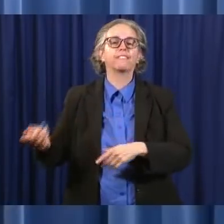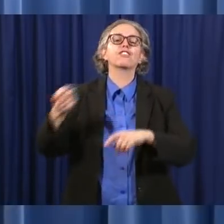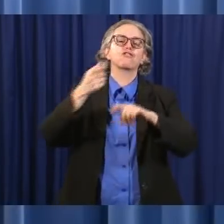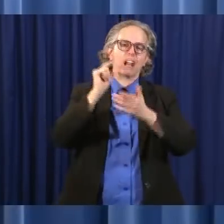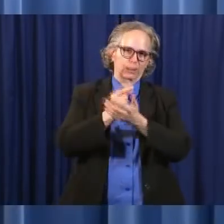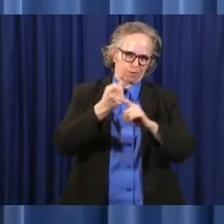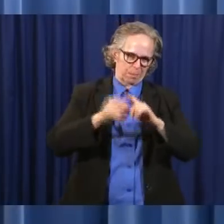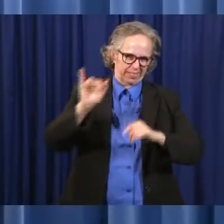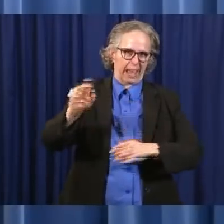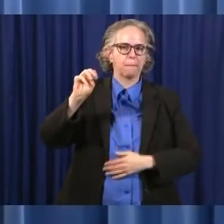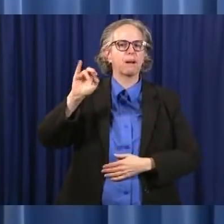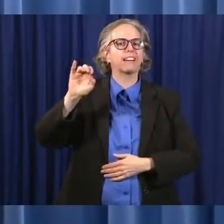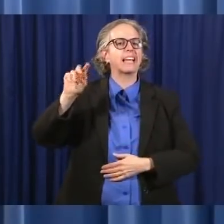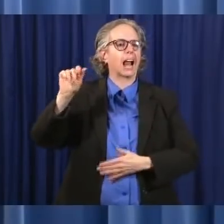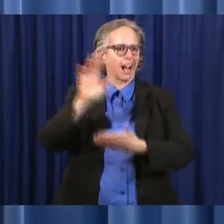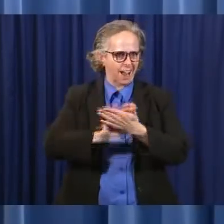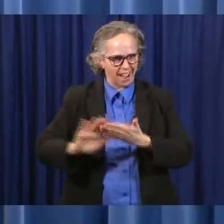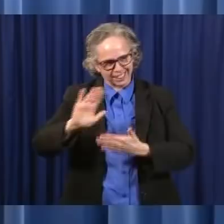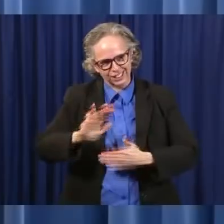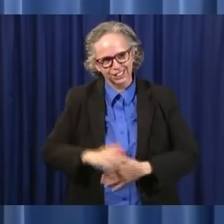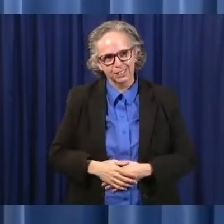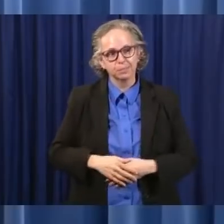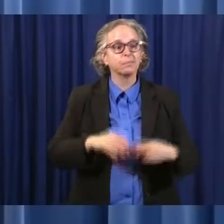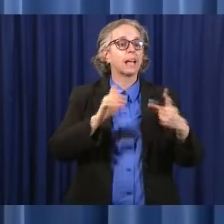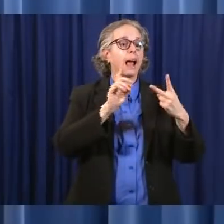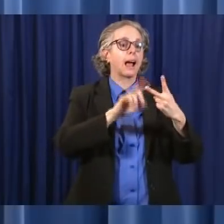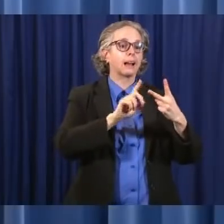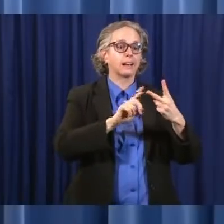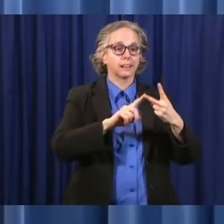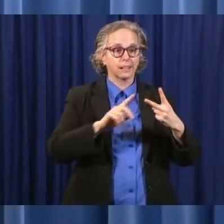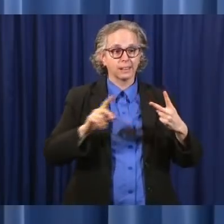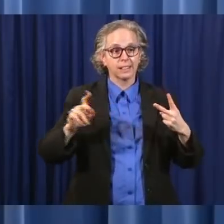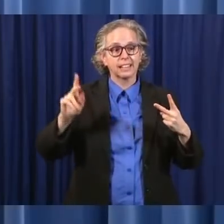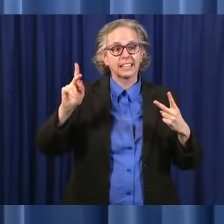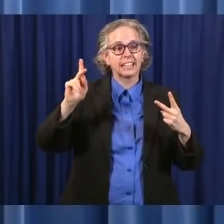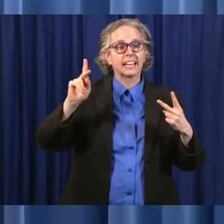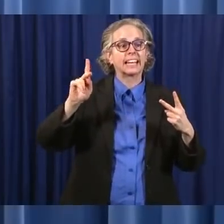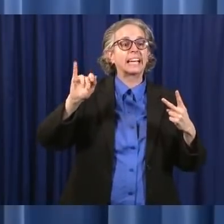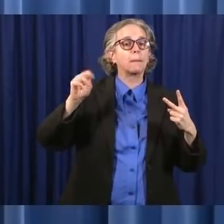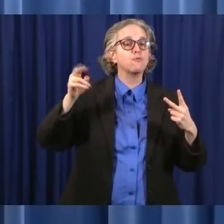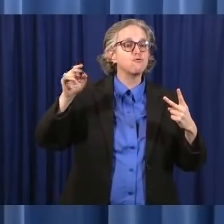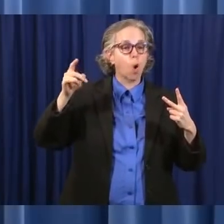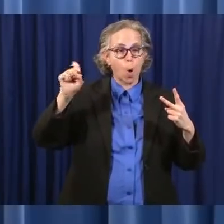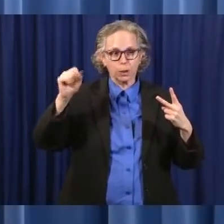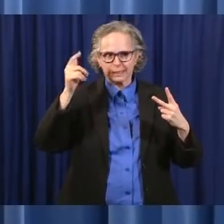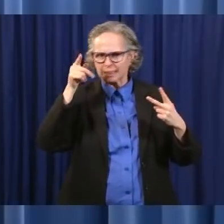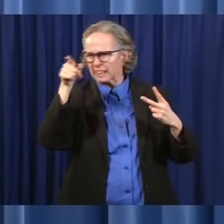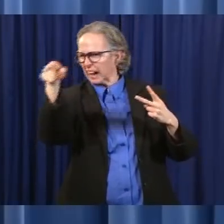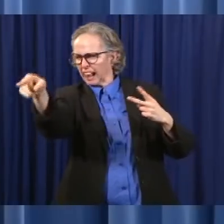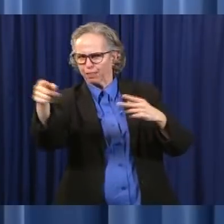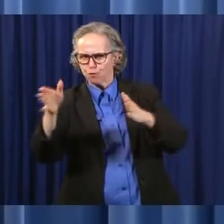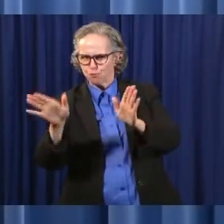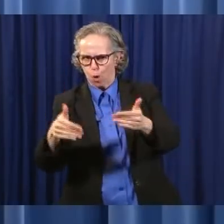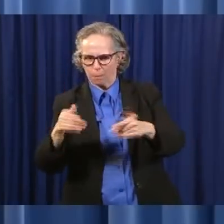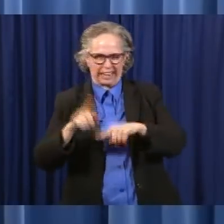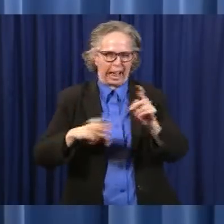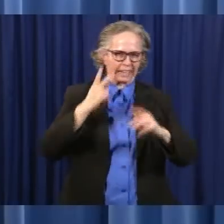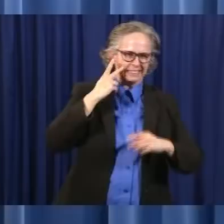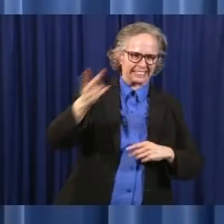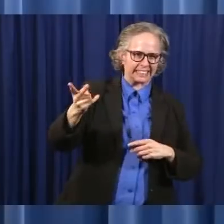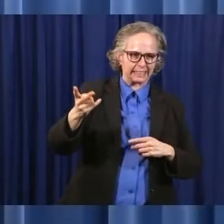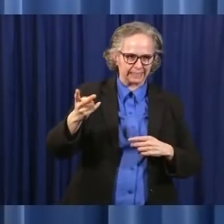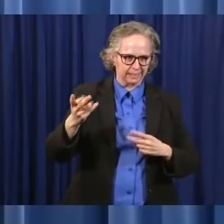is Dave Rose, who is right out in the room. The other room, you can't see him, but he helps us every day with the production of our